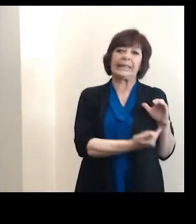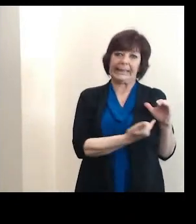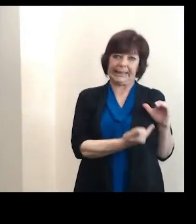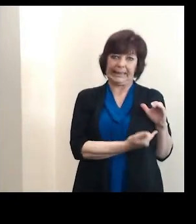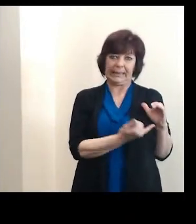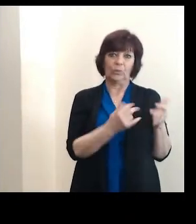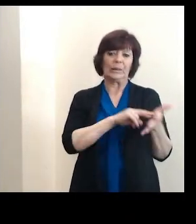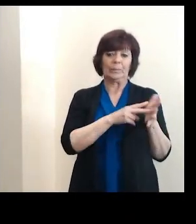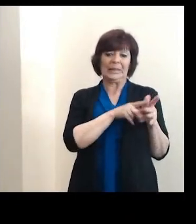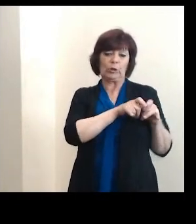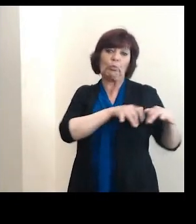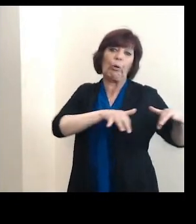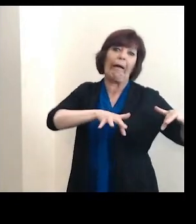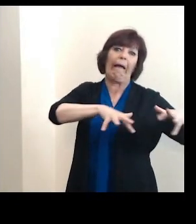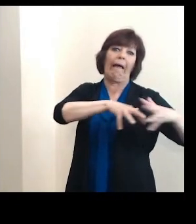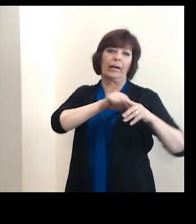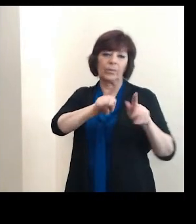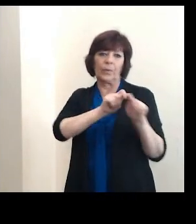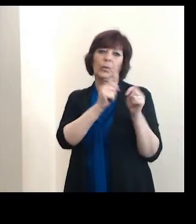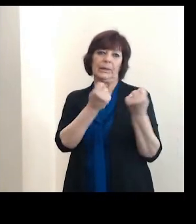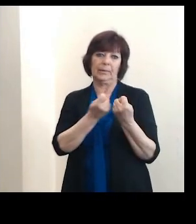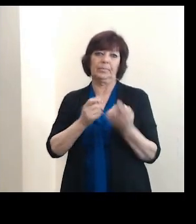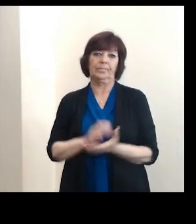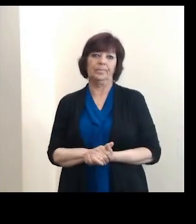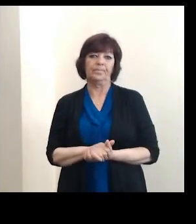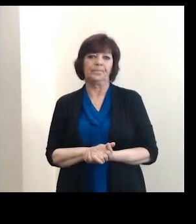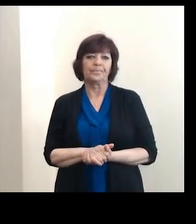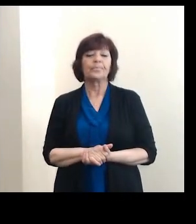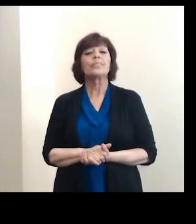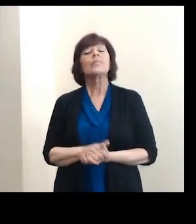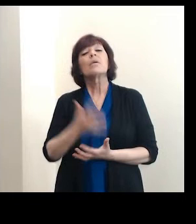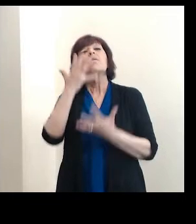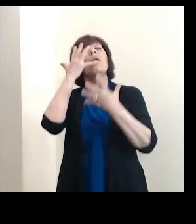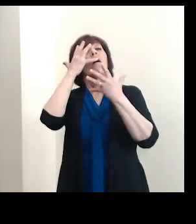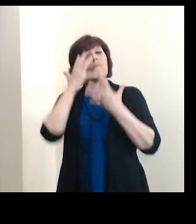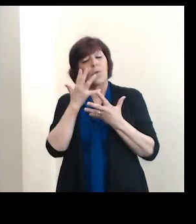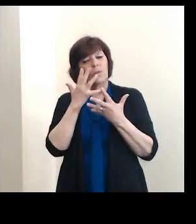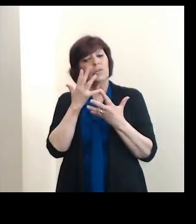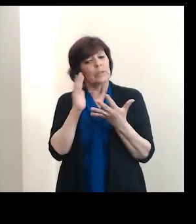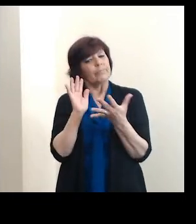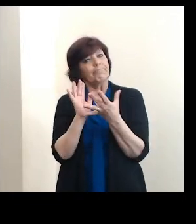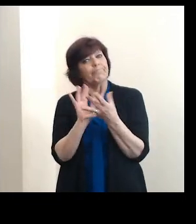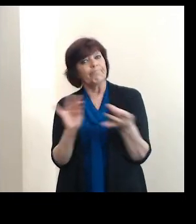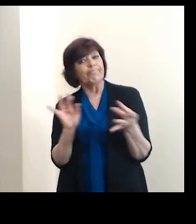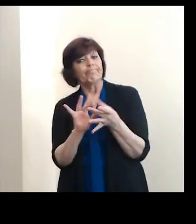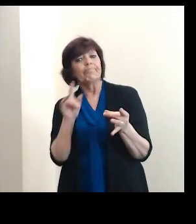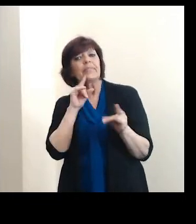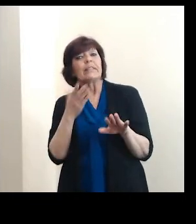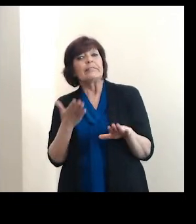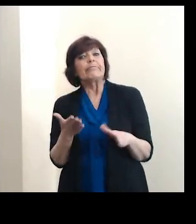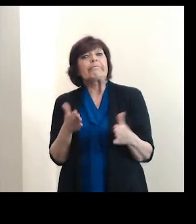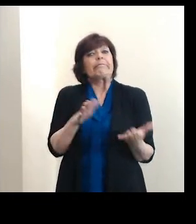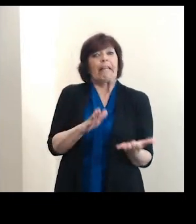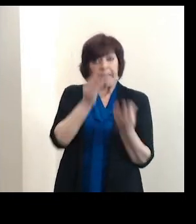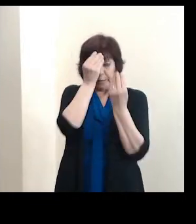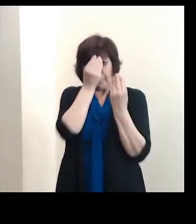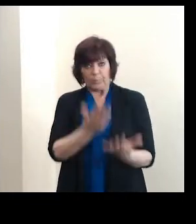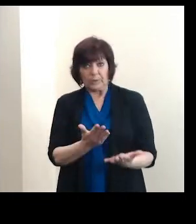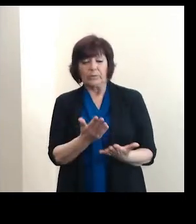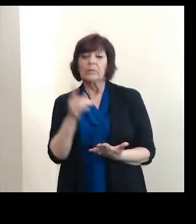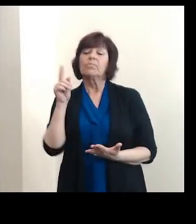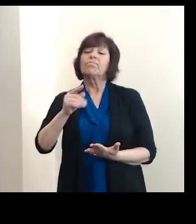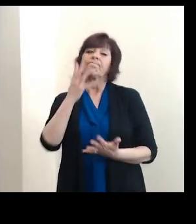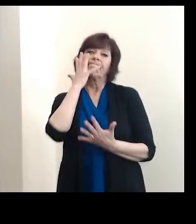is spread within those teams. And then, unfortunately, talking about the mortality data, and it